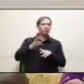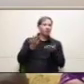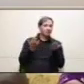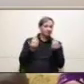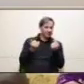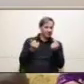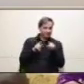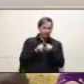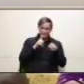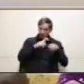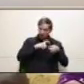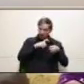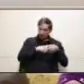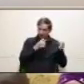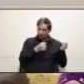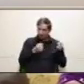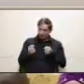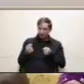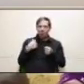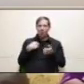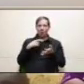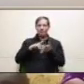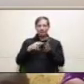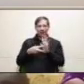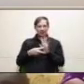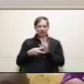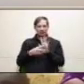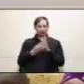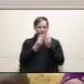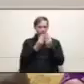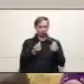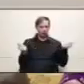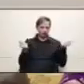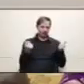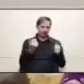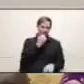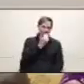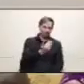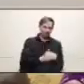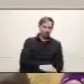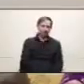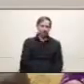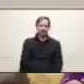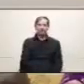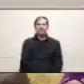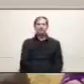see qualified, or do you have a plan to sort that out? Thank you.